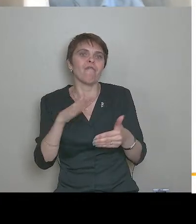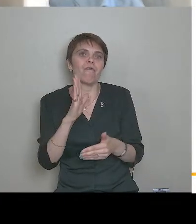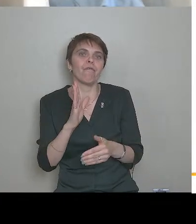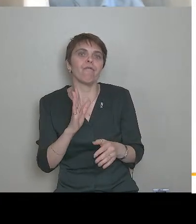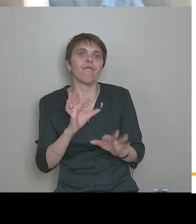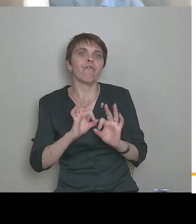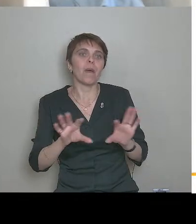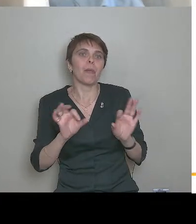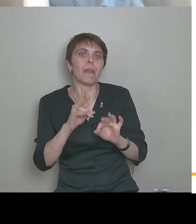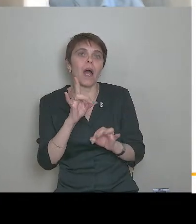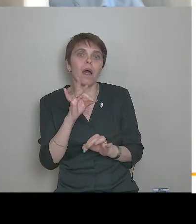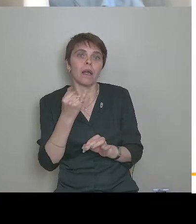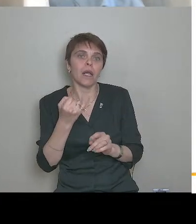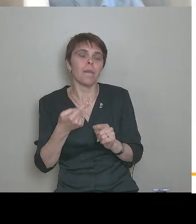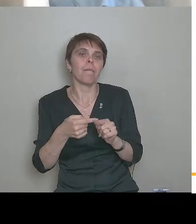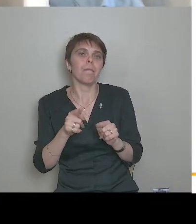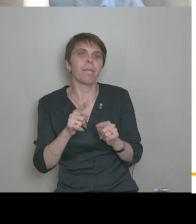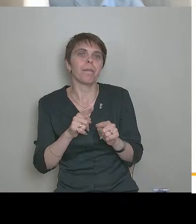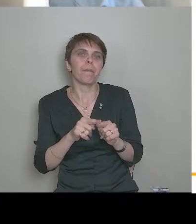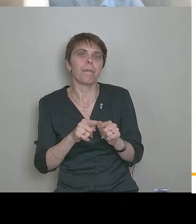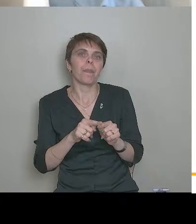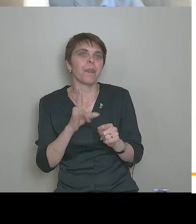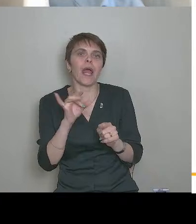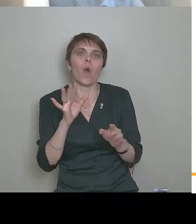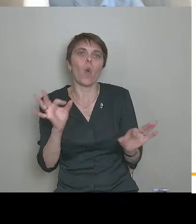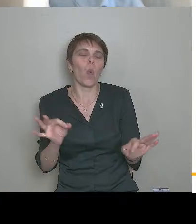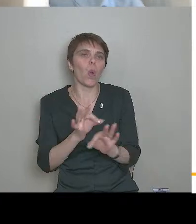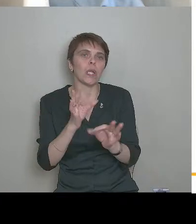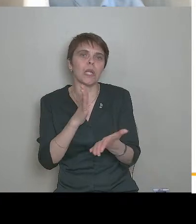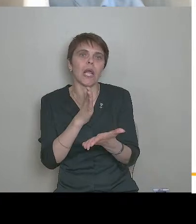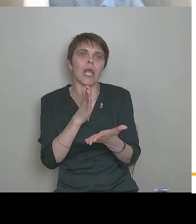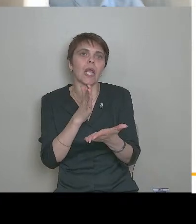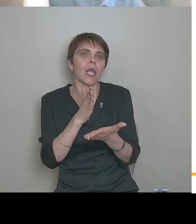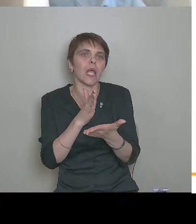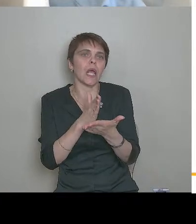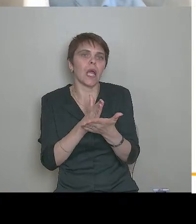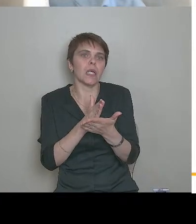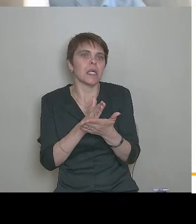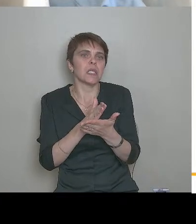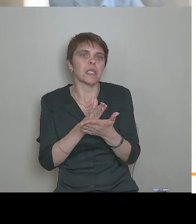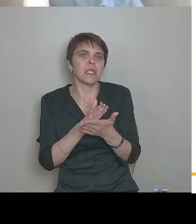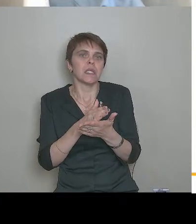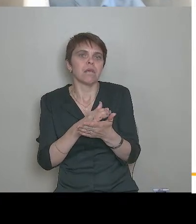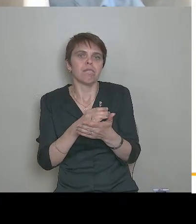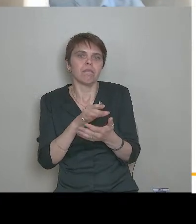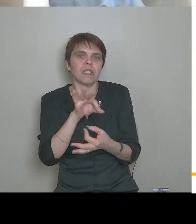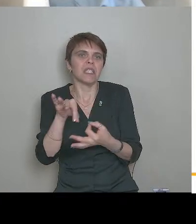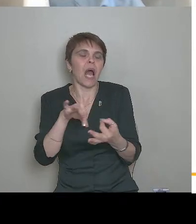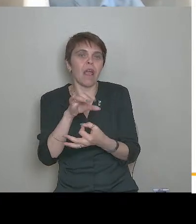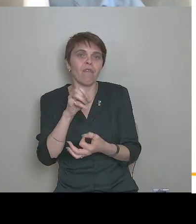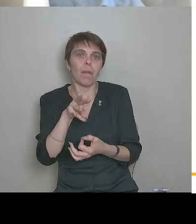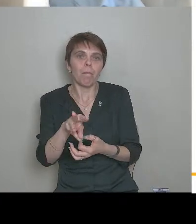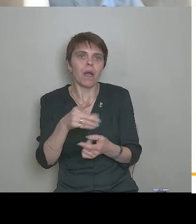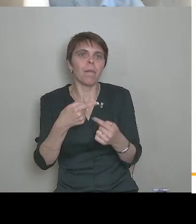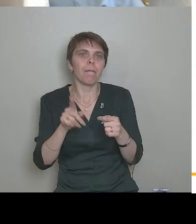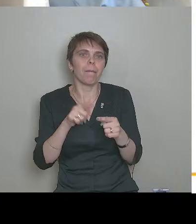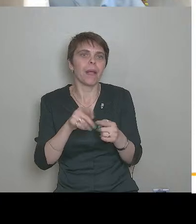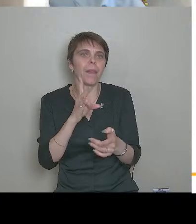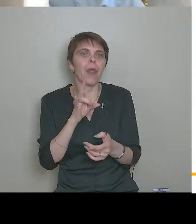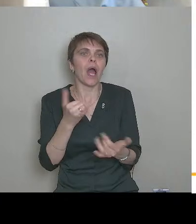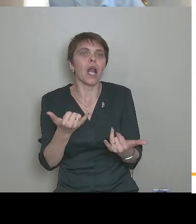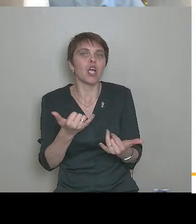attention of our audience on it. We talked about it at the previous webinar, but we should repeat